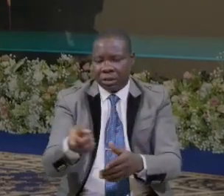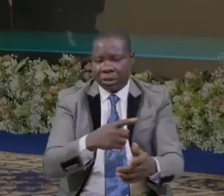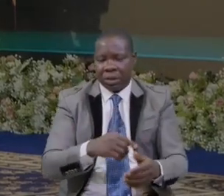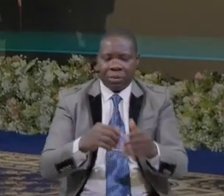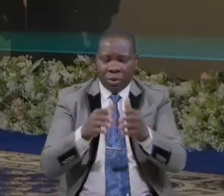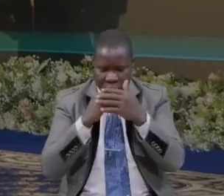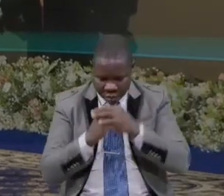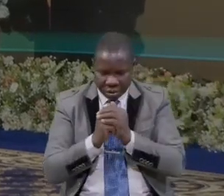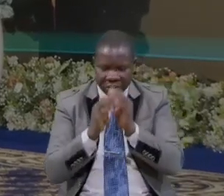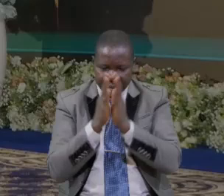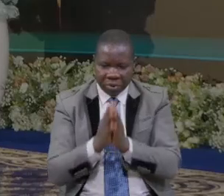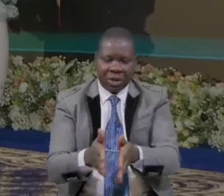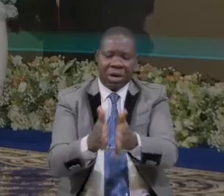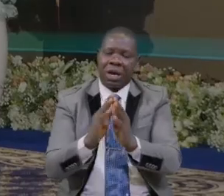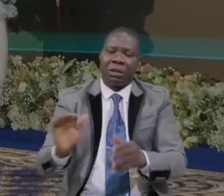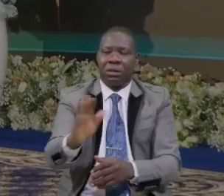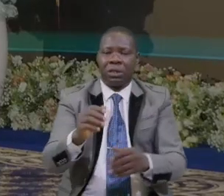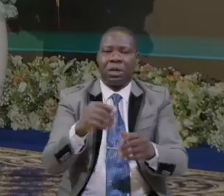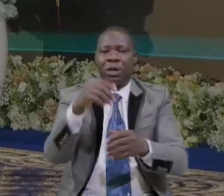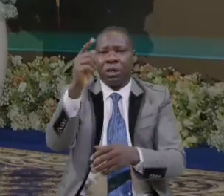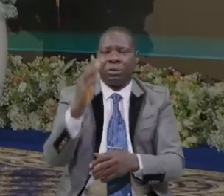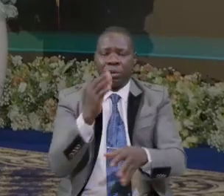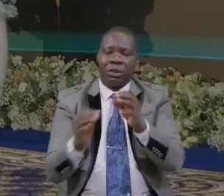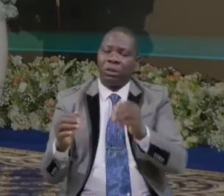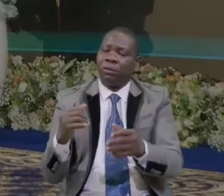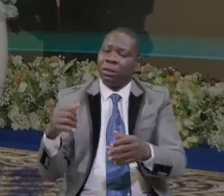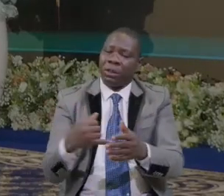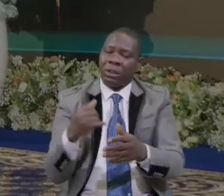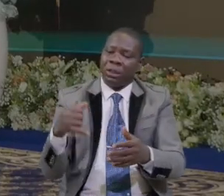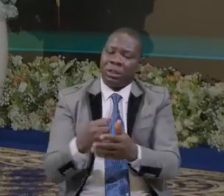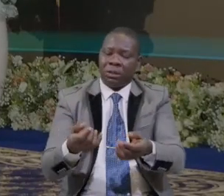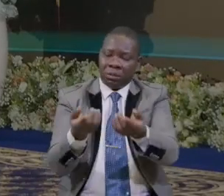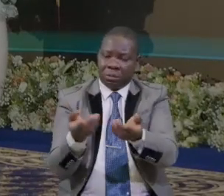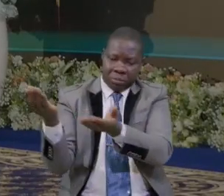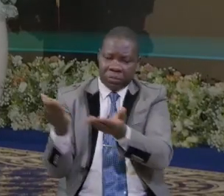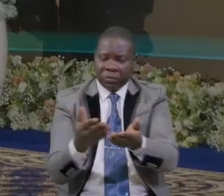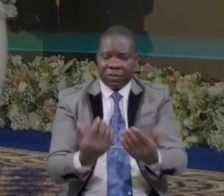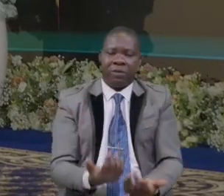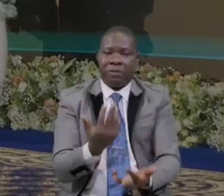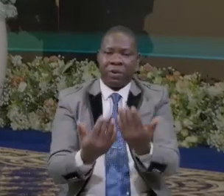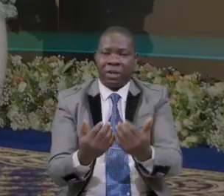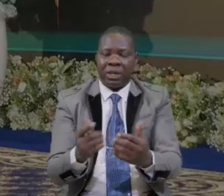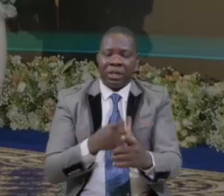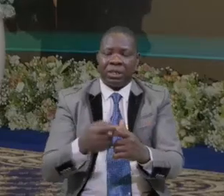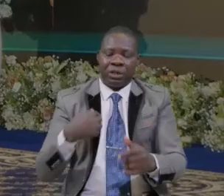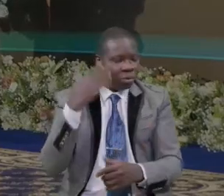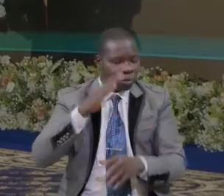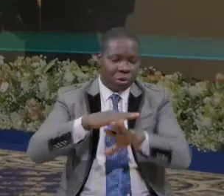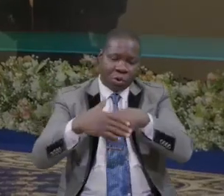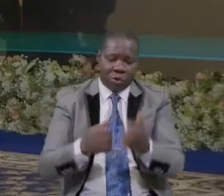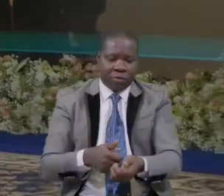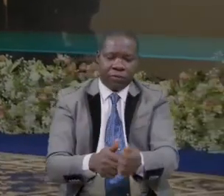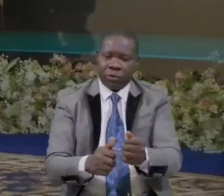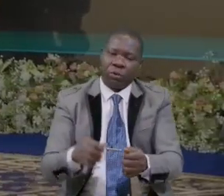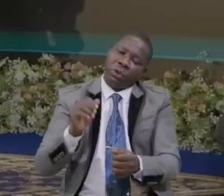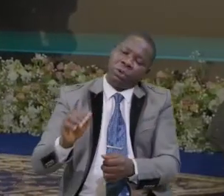God. If he brings fire, we'll all follow him. But if he doesn't, I am standing